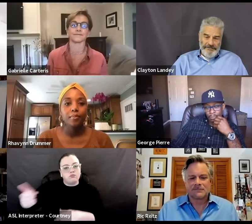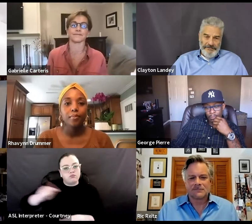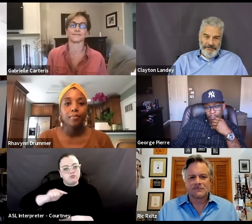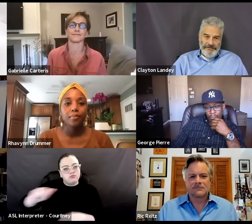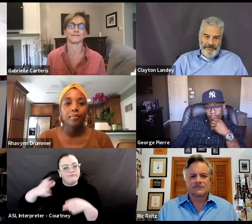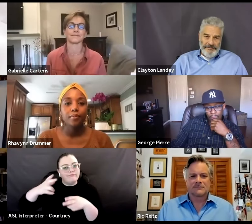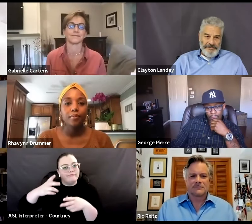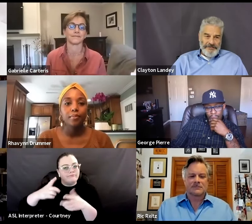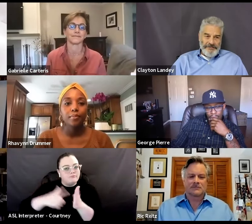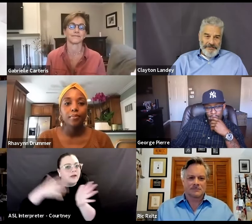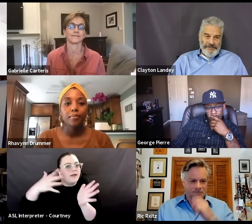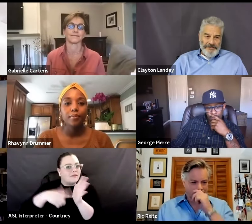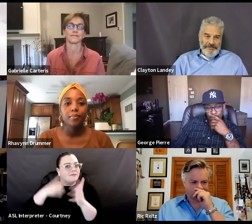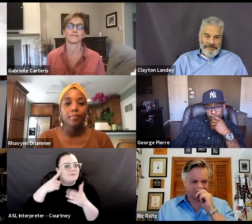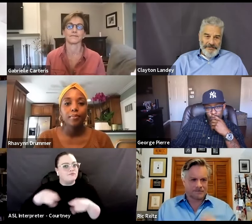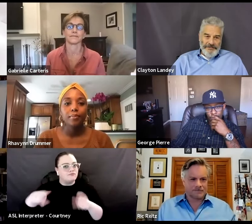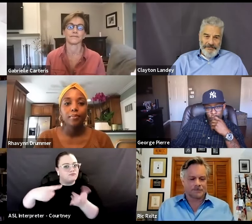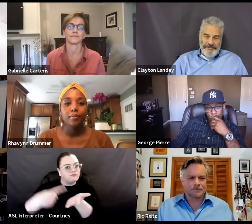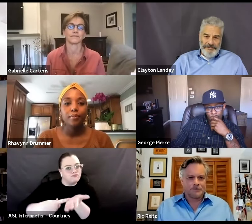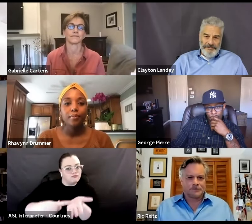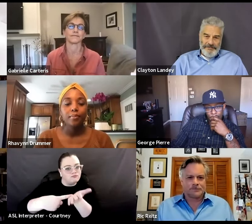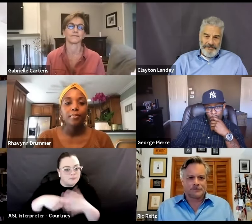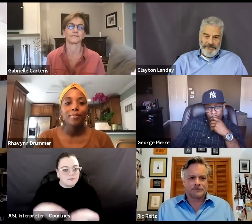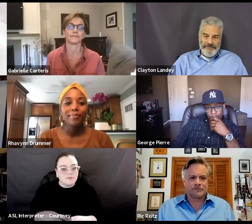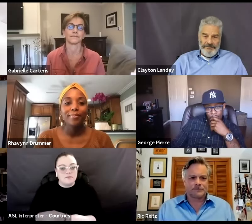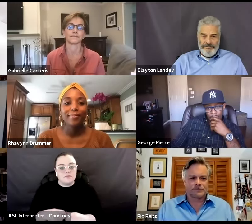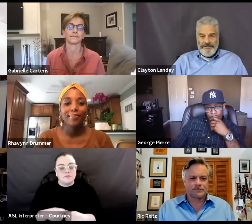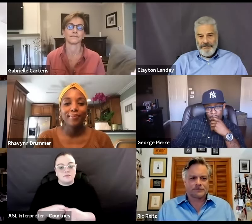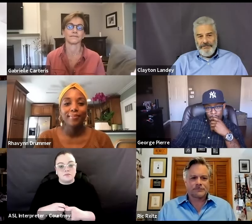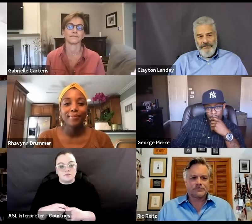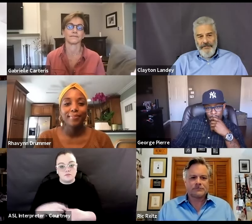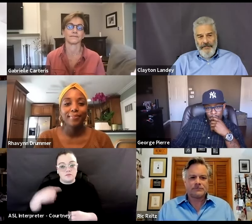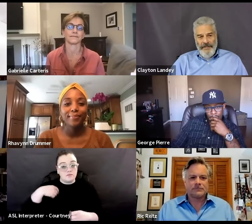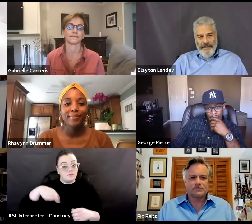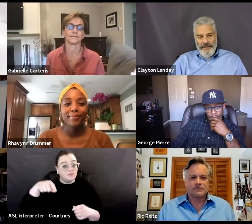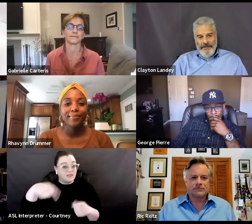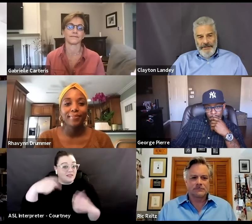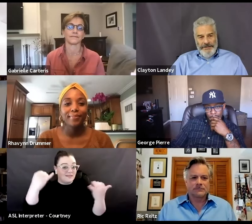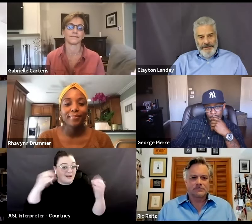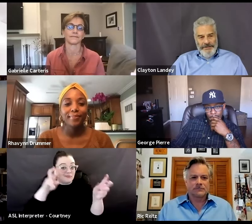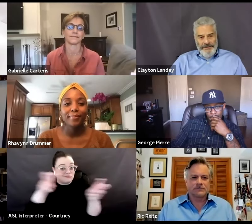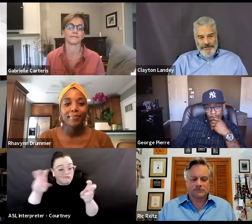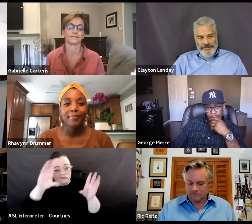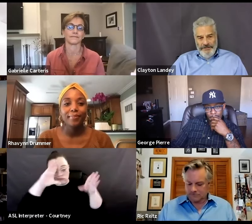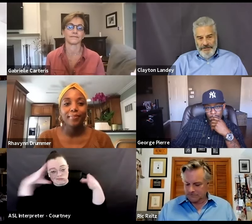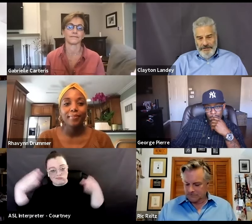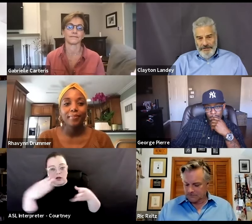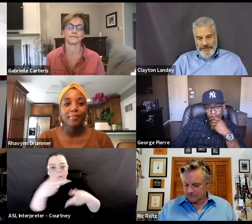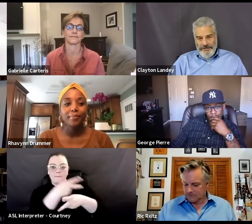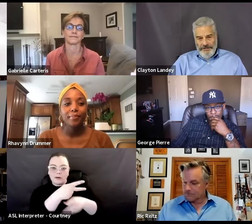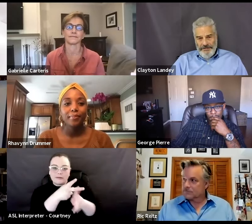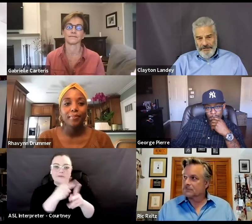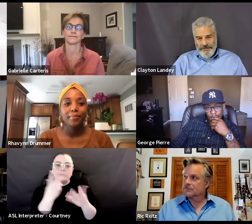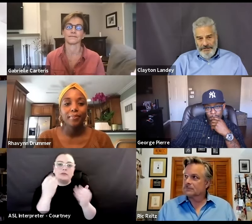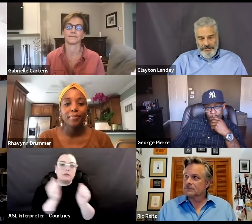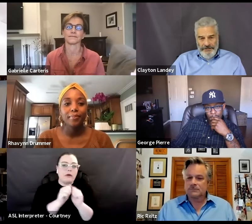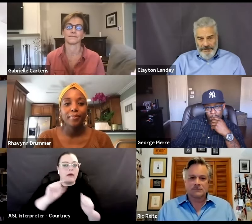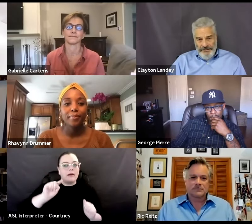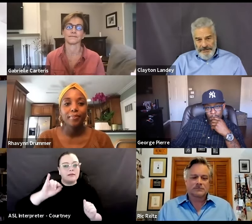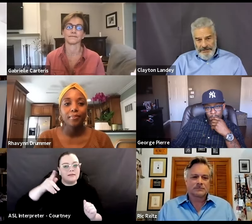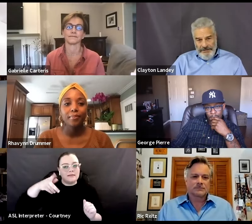the discussion. The presentation, Spotlight on Production, Insider Tips from Industry Pros, will begin